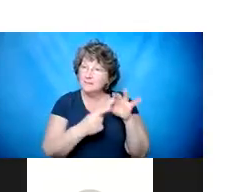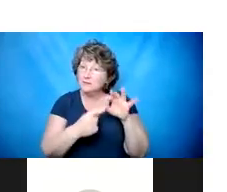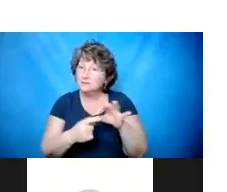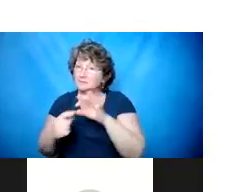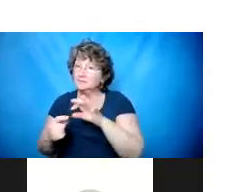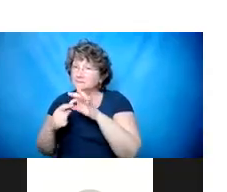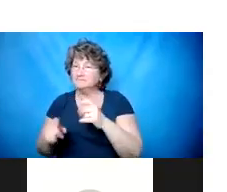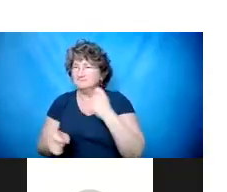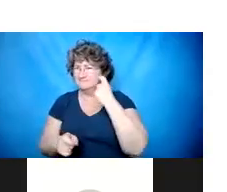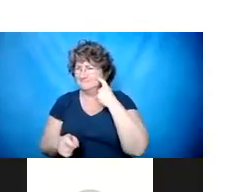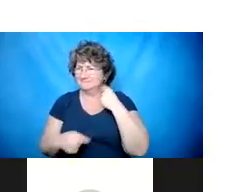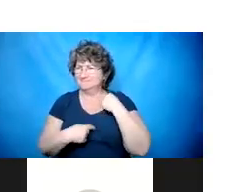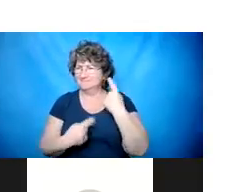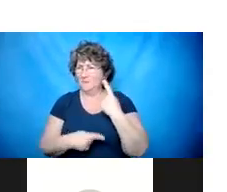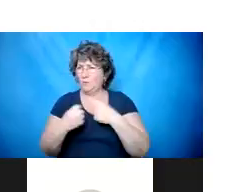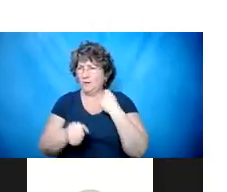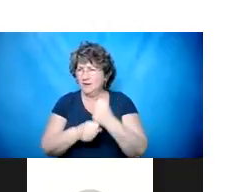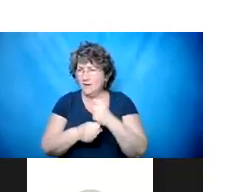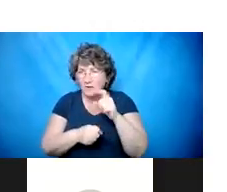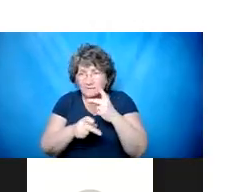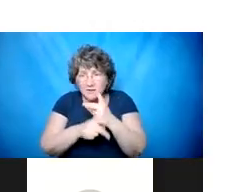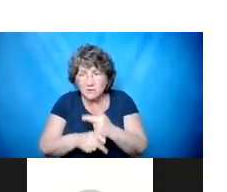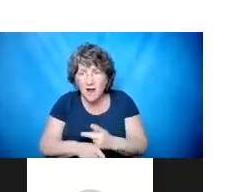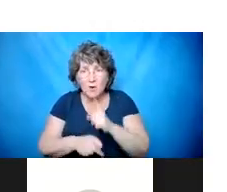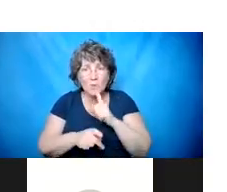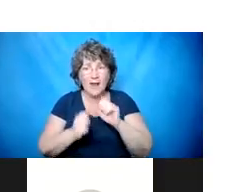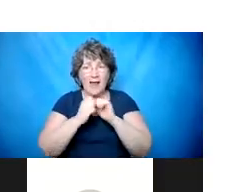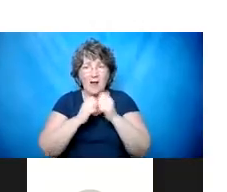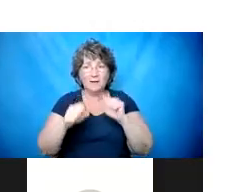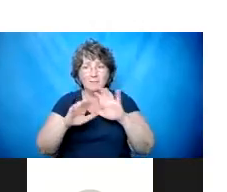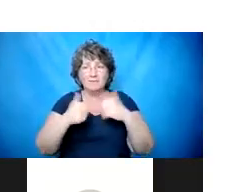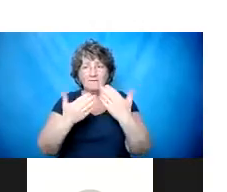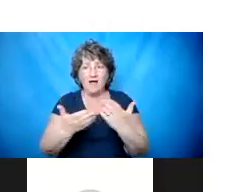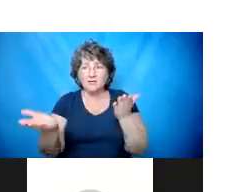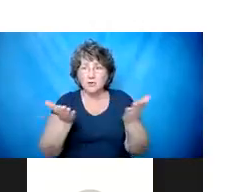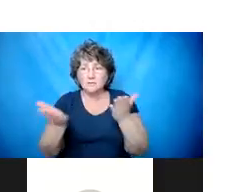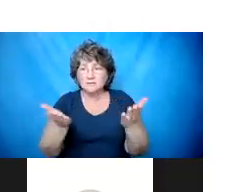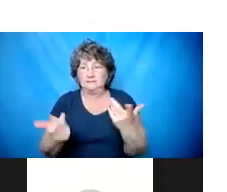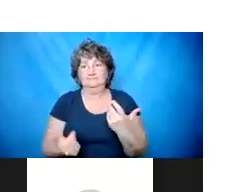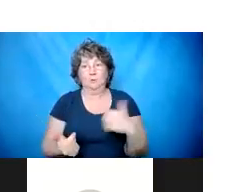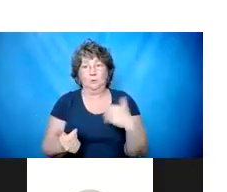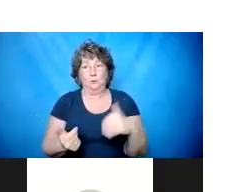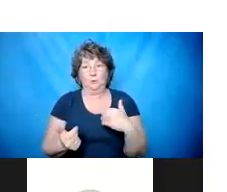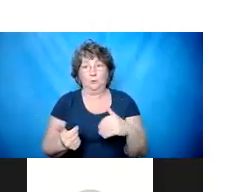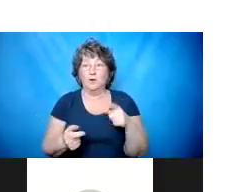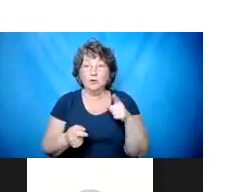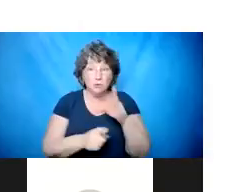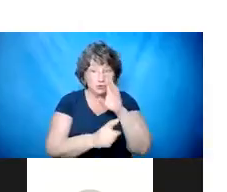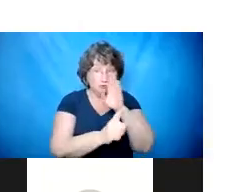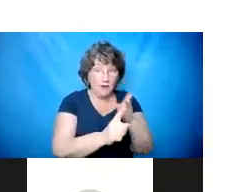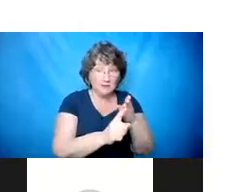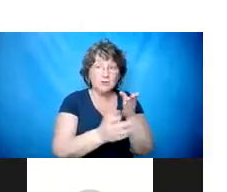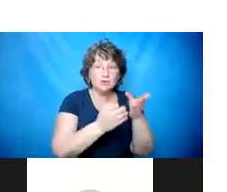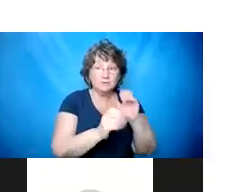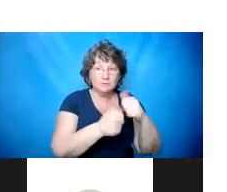left many of us figuring out alternative ways to continue to offer our services. Whether you are a direct service provider or a consumer,